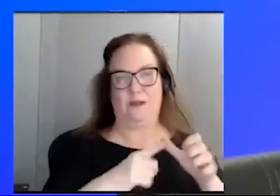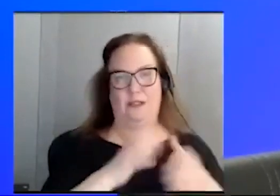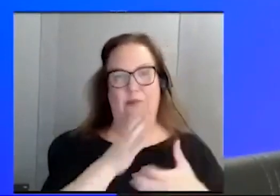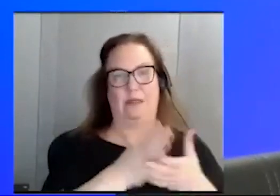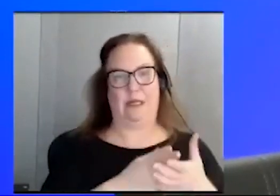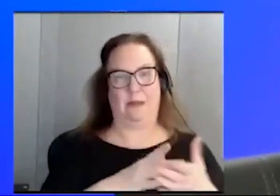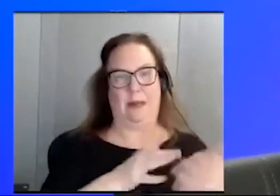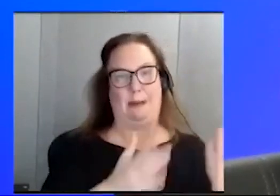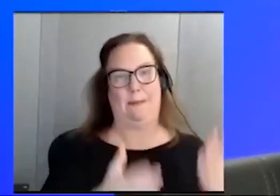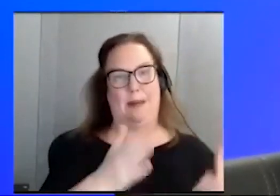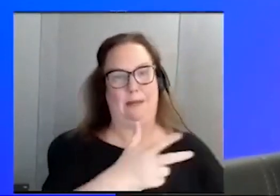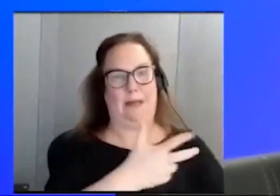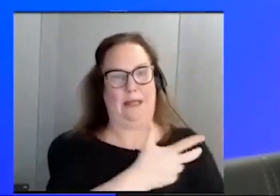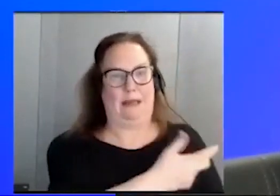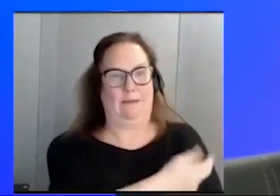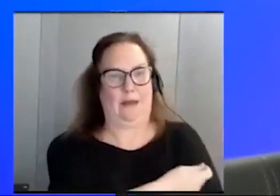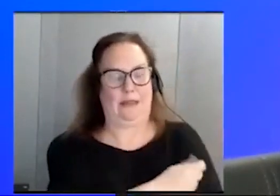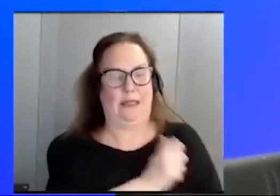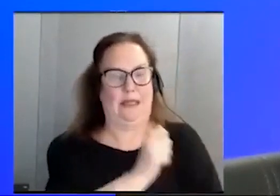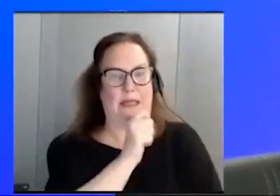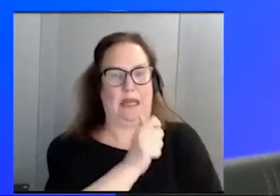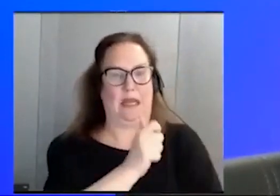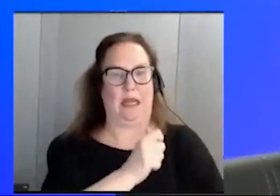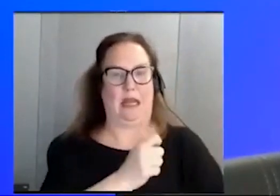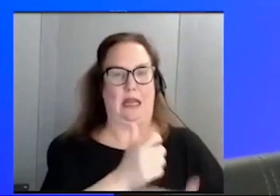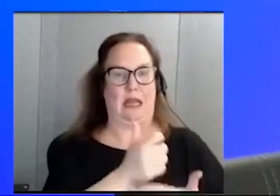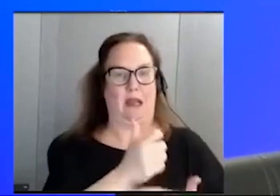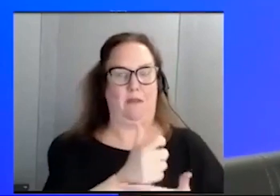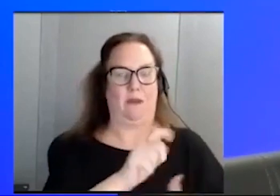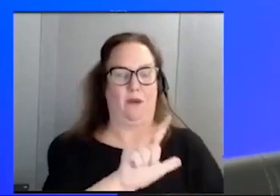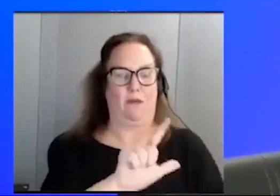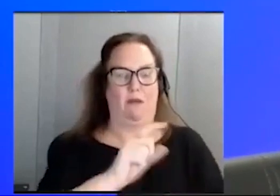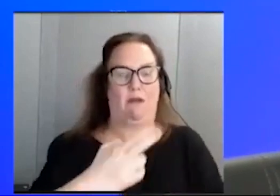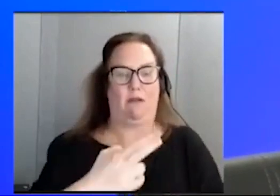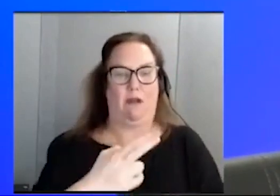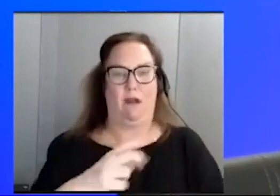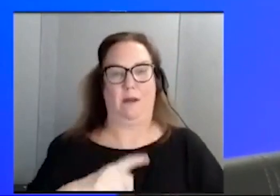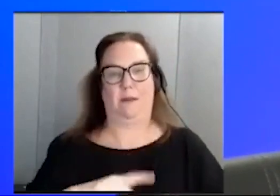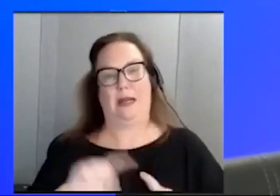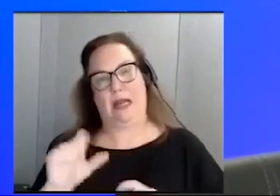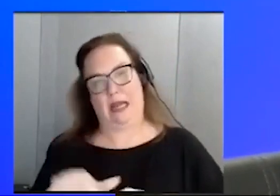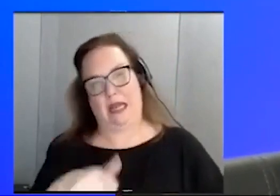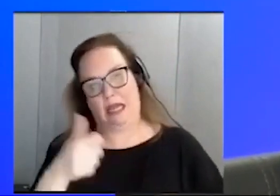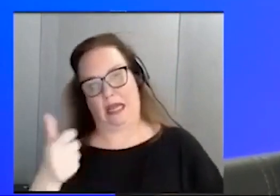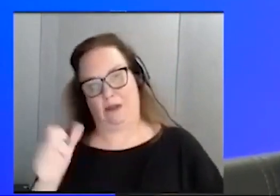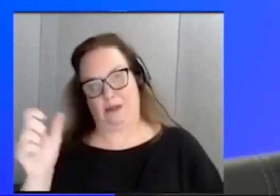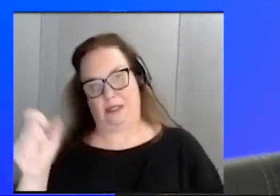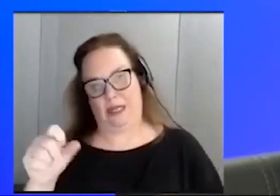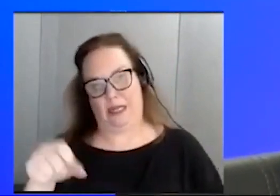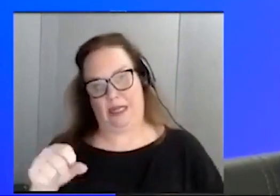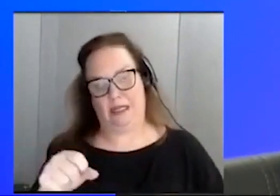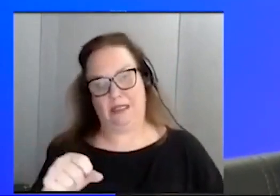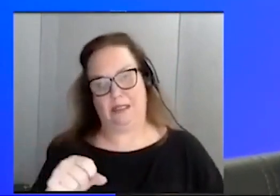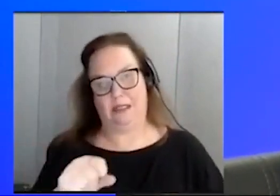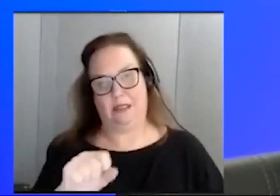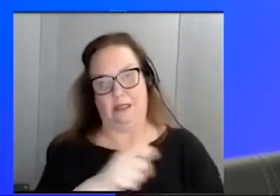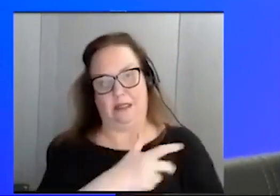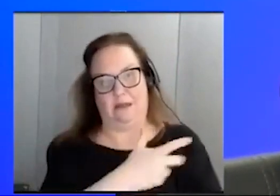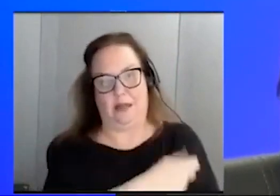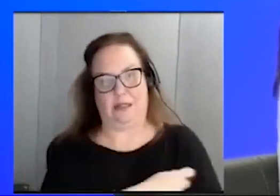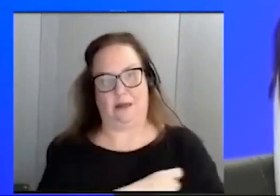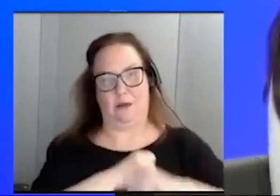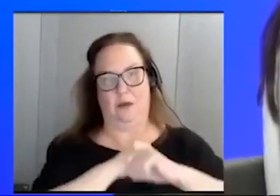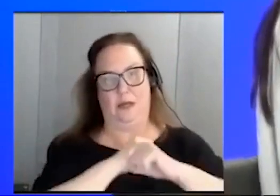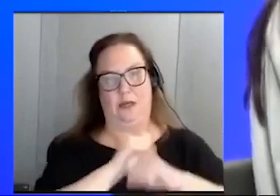maybe the vaccine did not necessarily help for long haul symptoms, but then there's been others out that said yes, the vaccine may protect against it as well